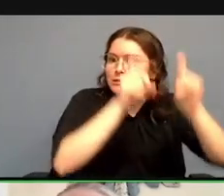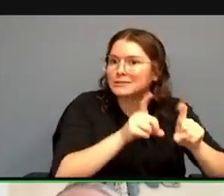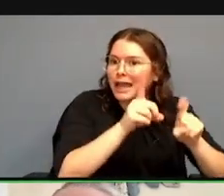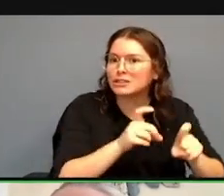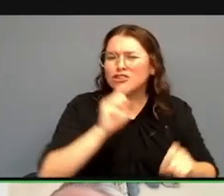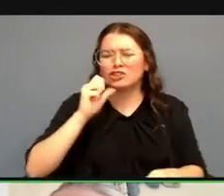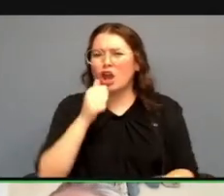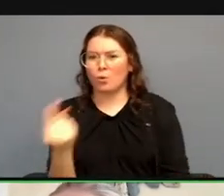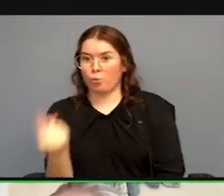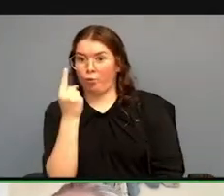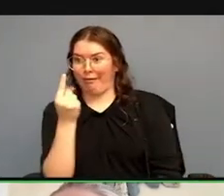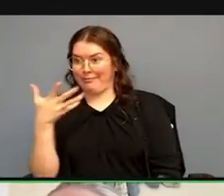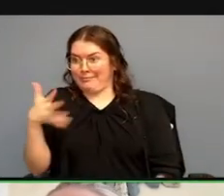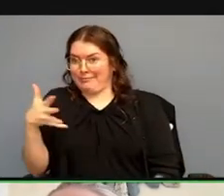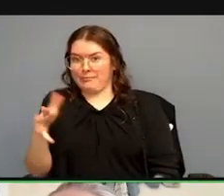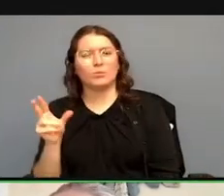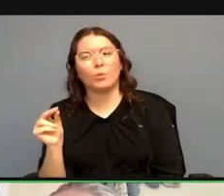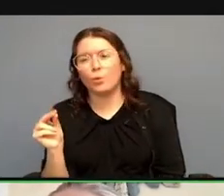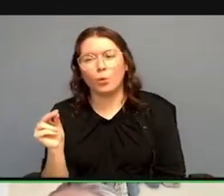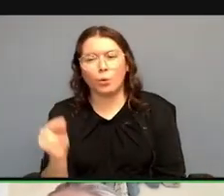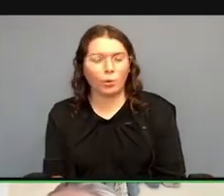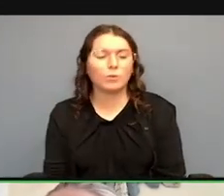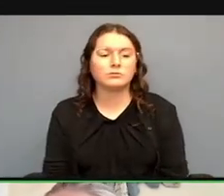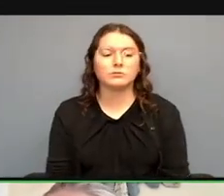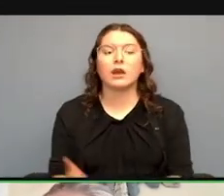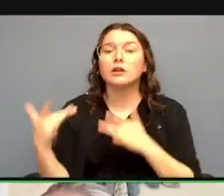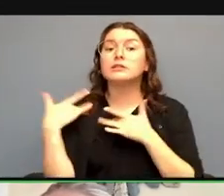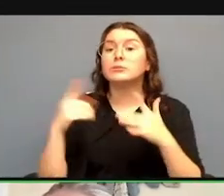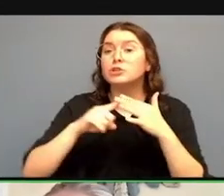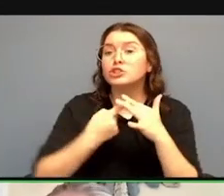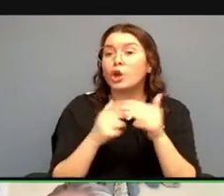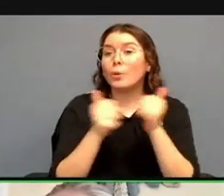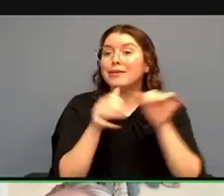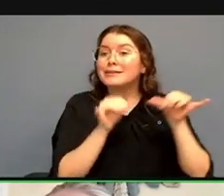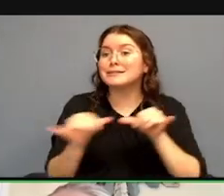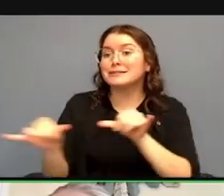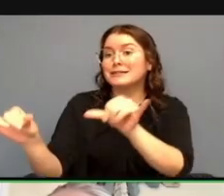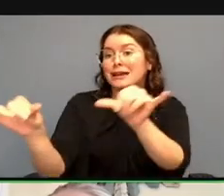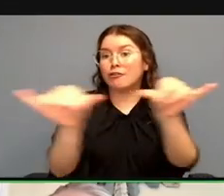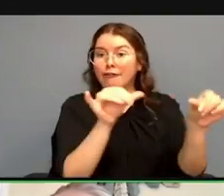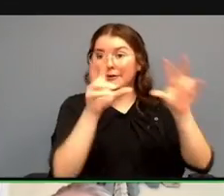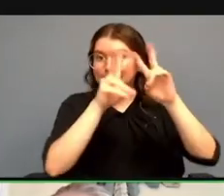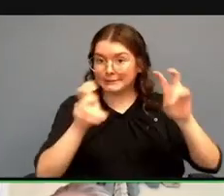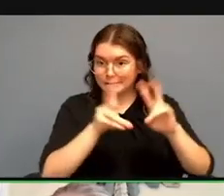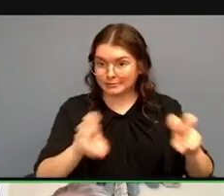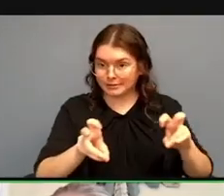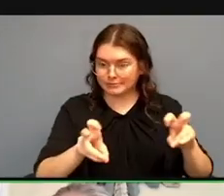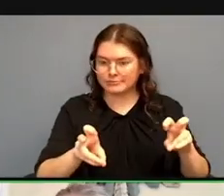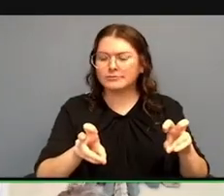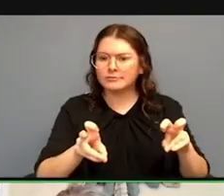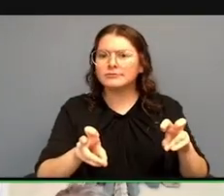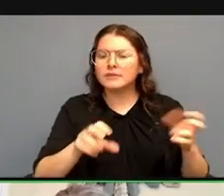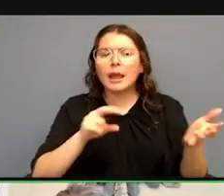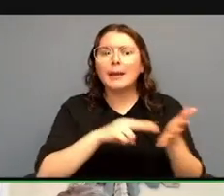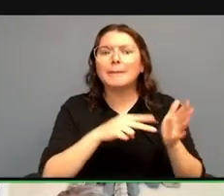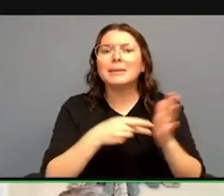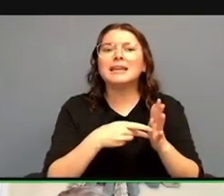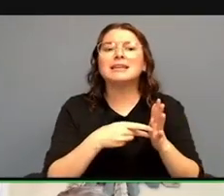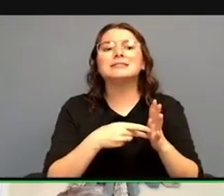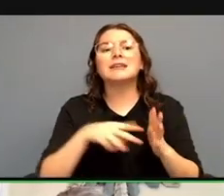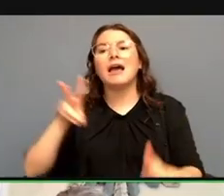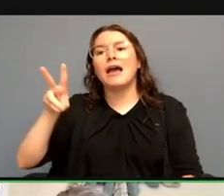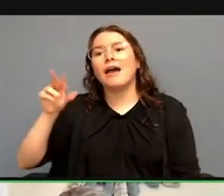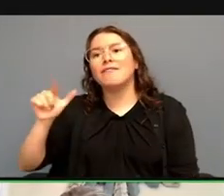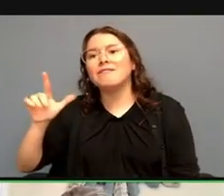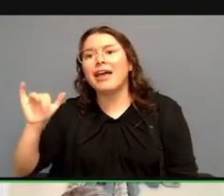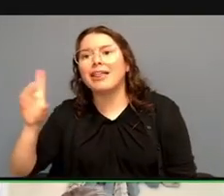measures. So typically we're going to start with what we call standardized assessments. These are what we consider to be valid